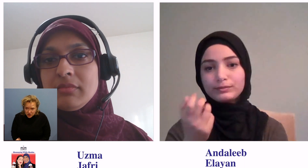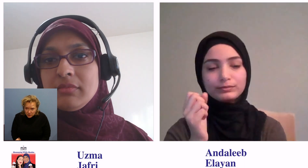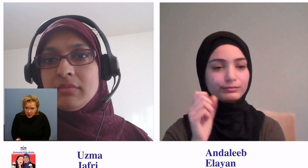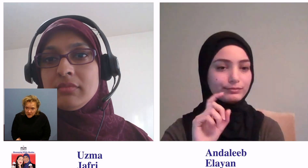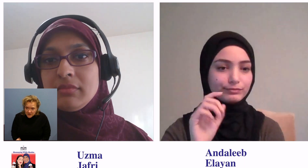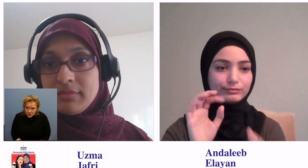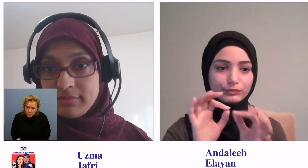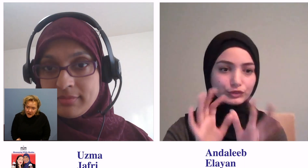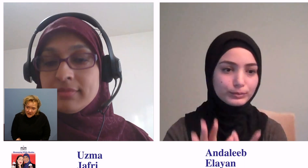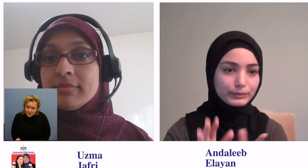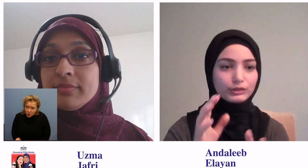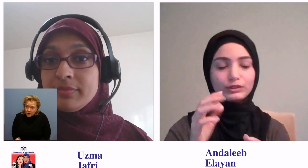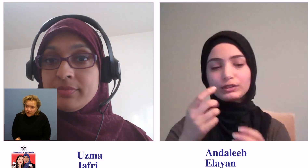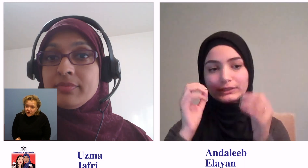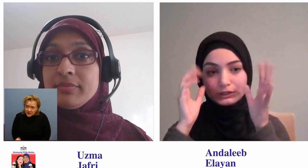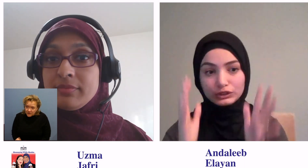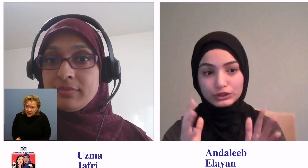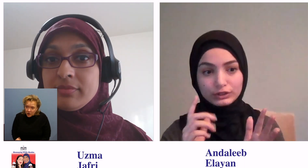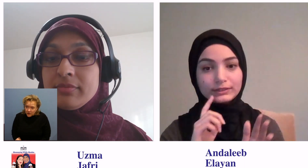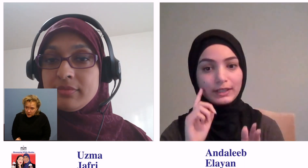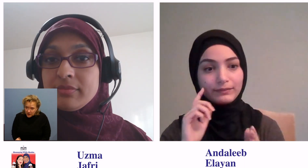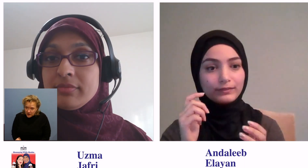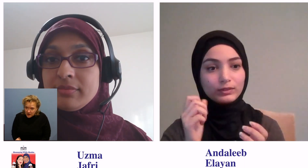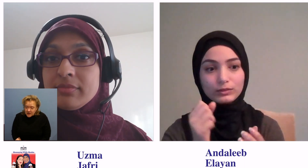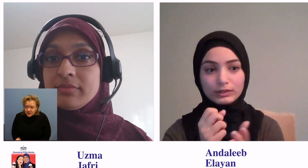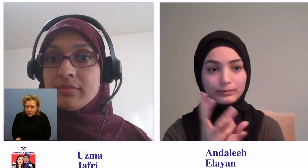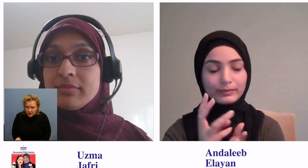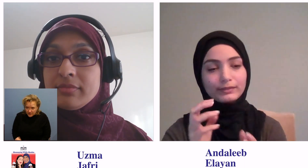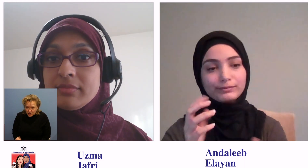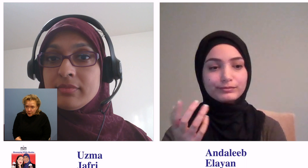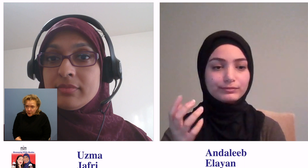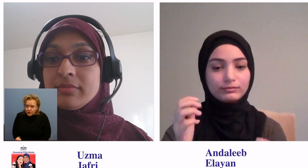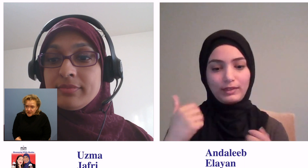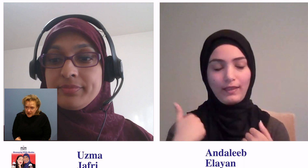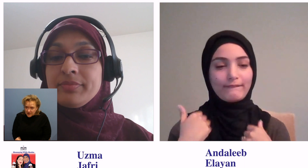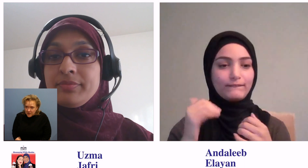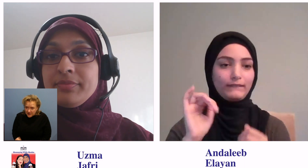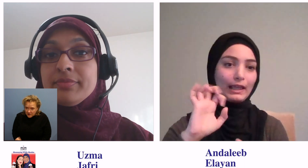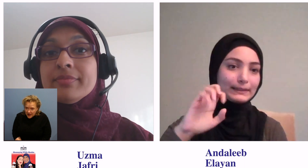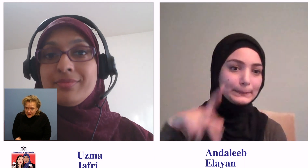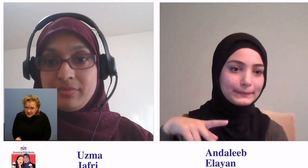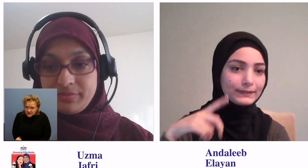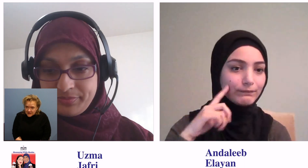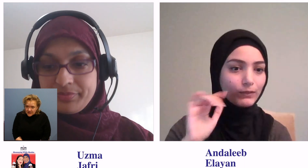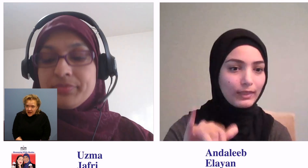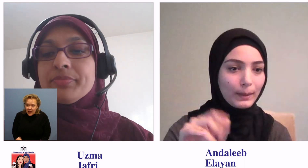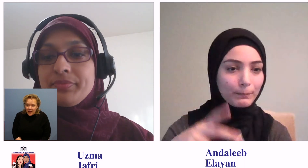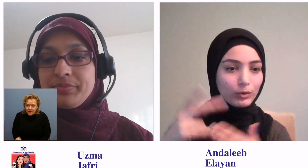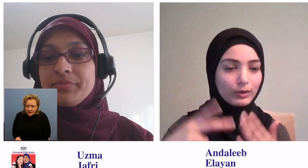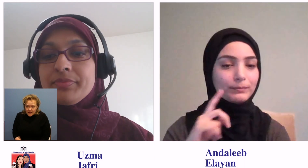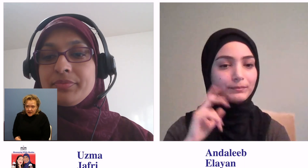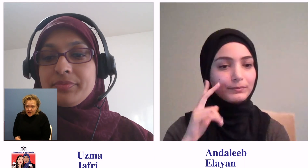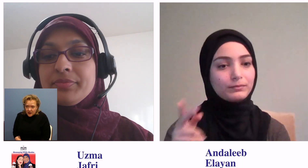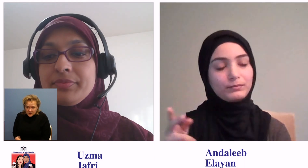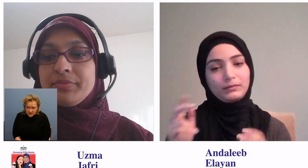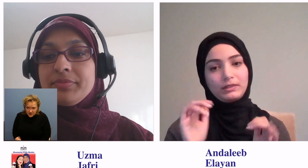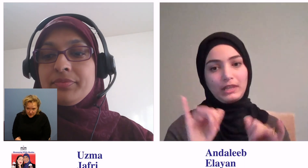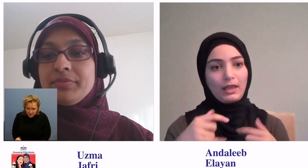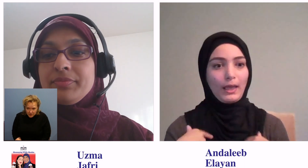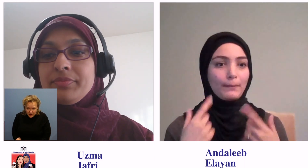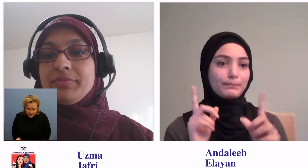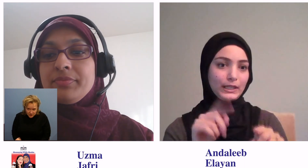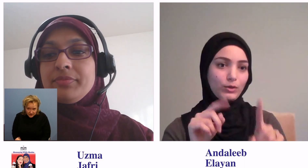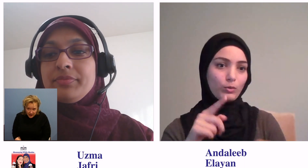it's a general public school, but it has a program for deaf and hard of hearing. So they'll have interpreters in the main classes. And then, uh,